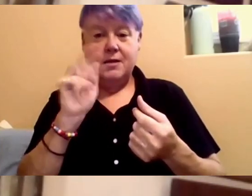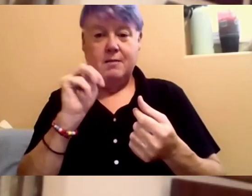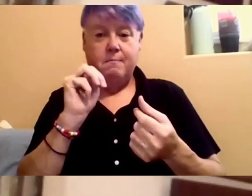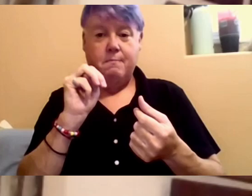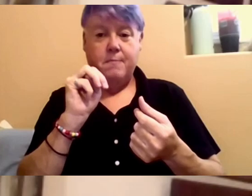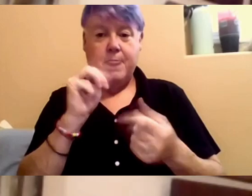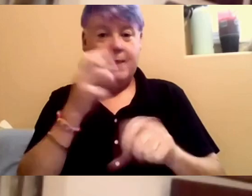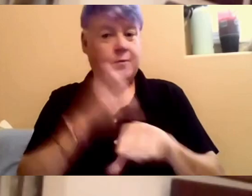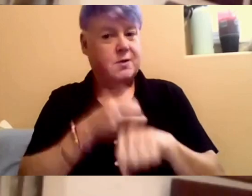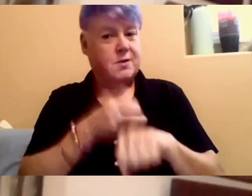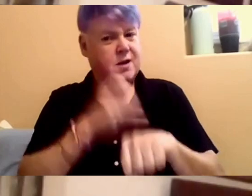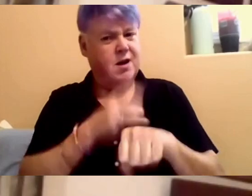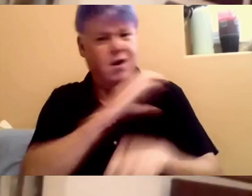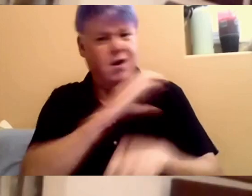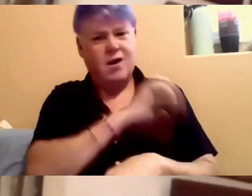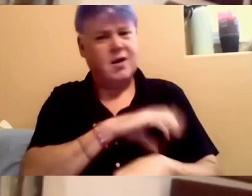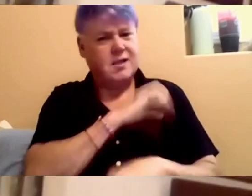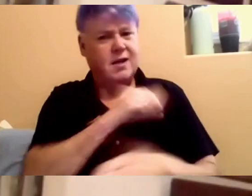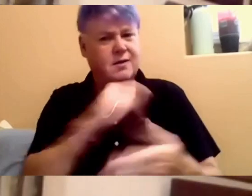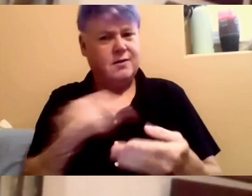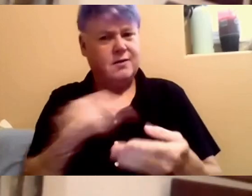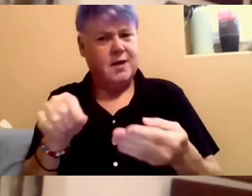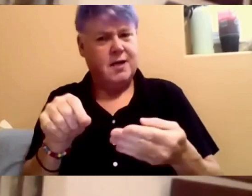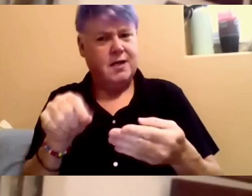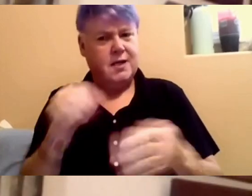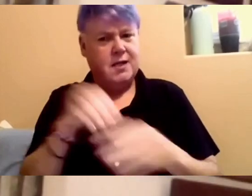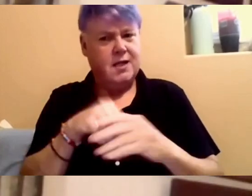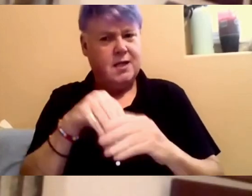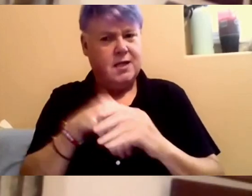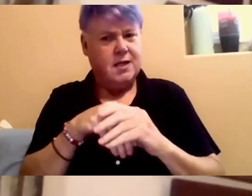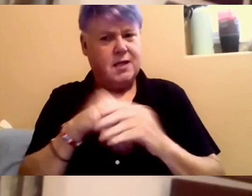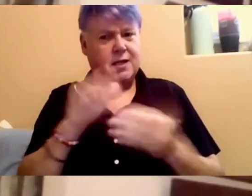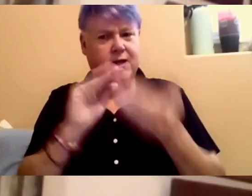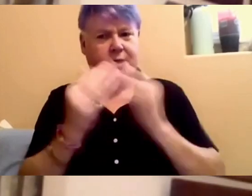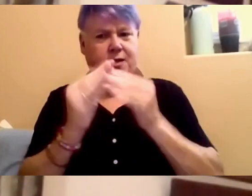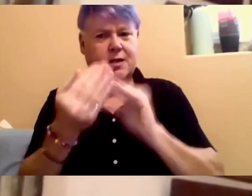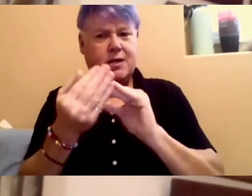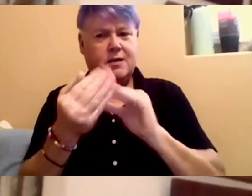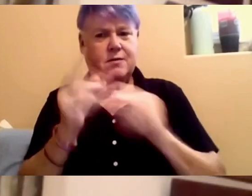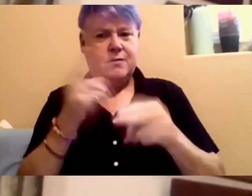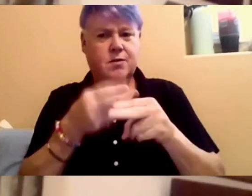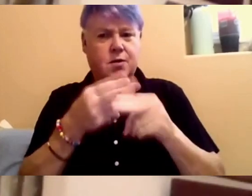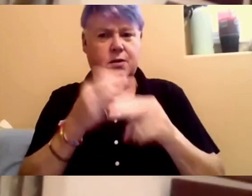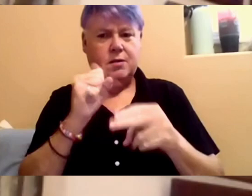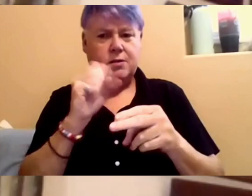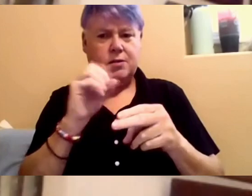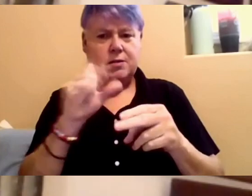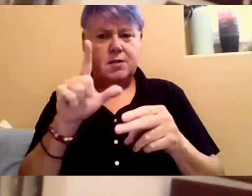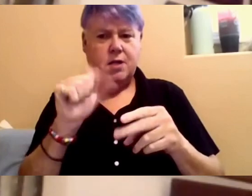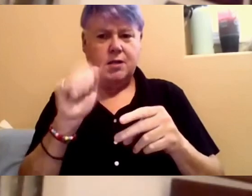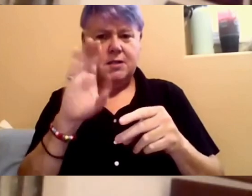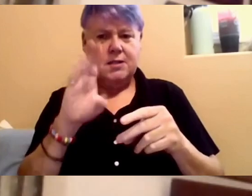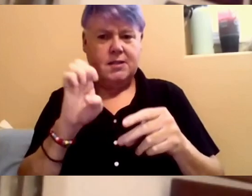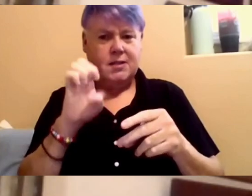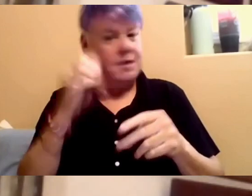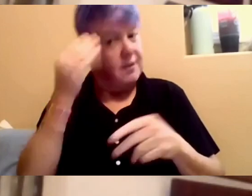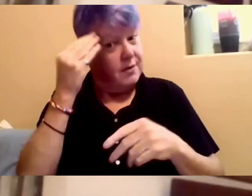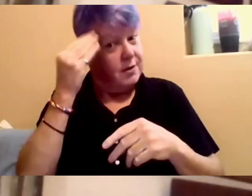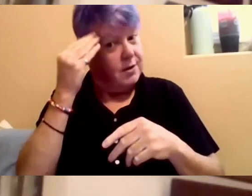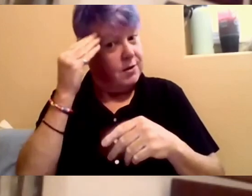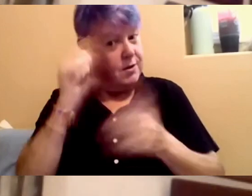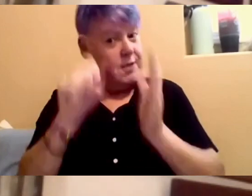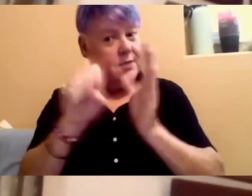the hardest character to write in a town called Solace. And although I knew his